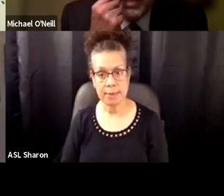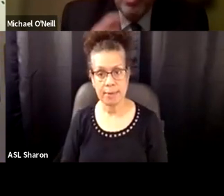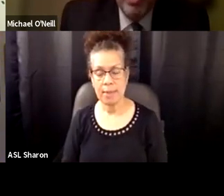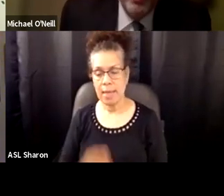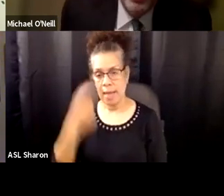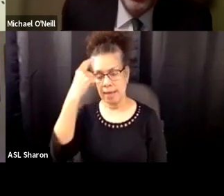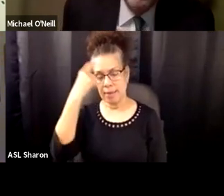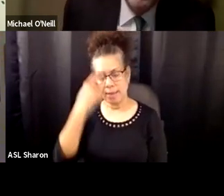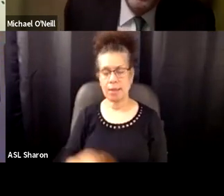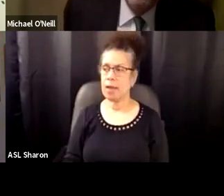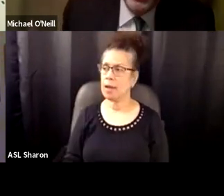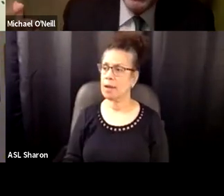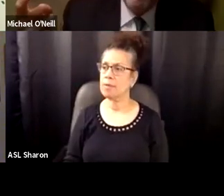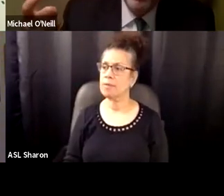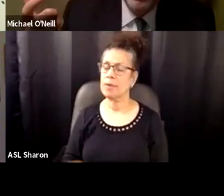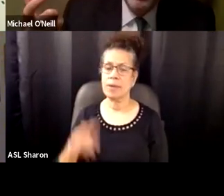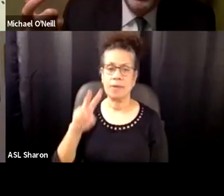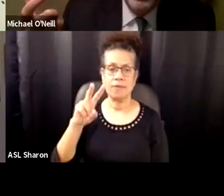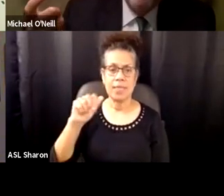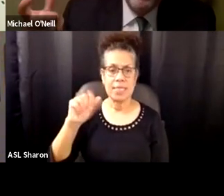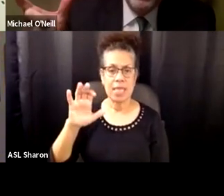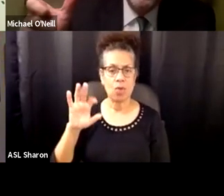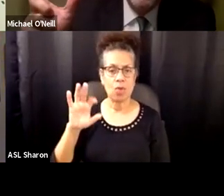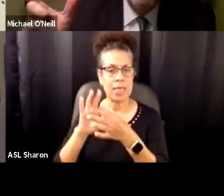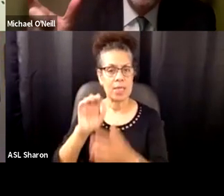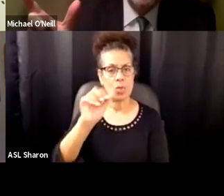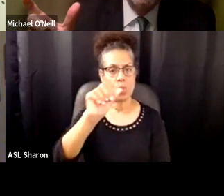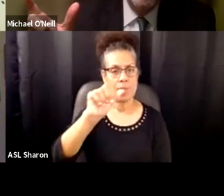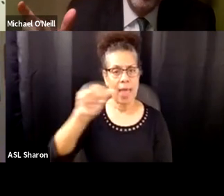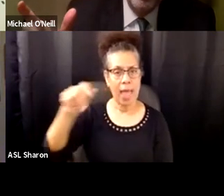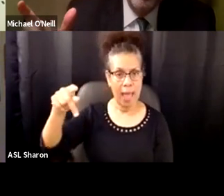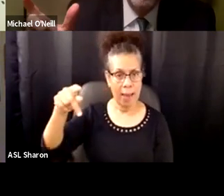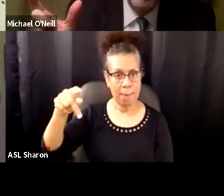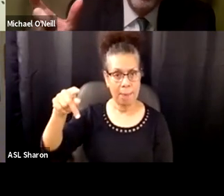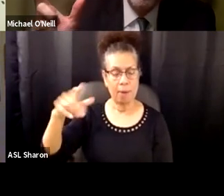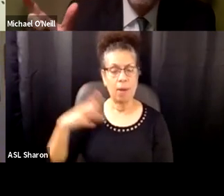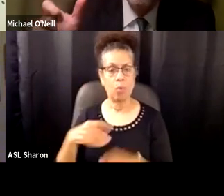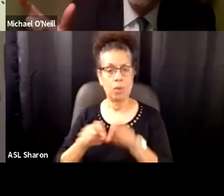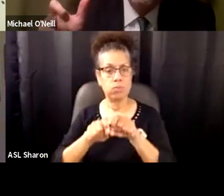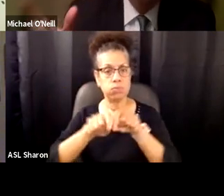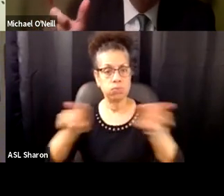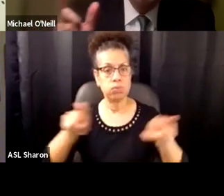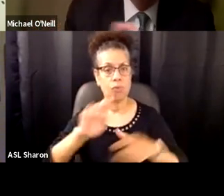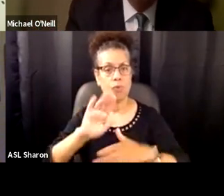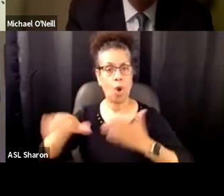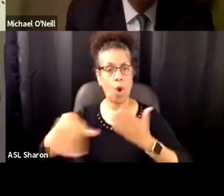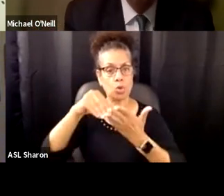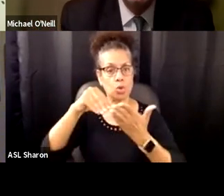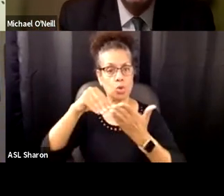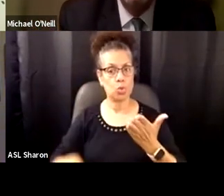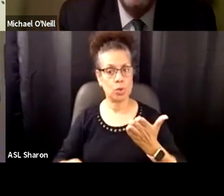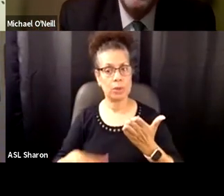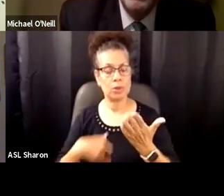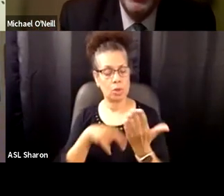bisac did around the app um and that they pushed it to all students so that students could very quickly